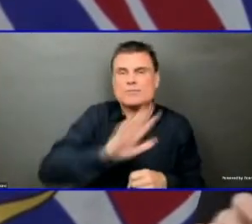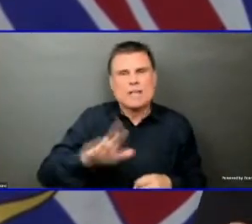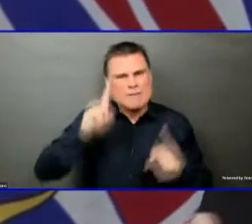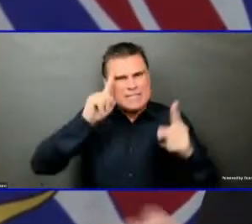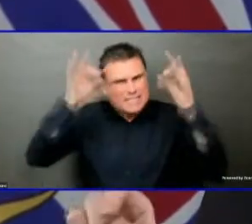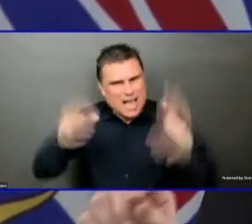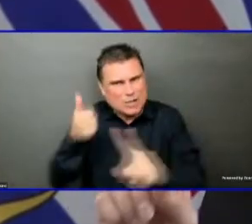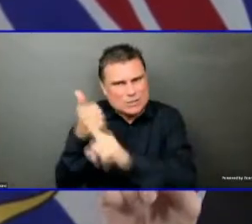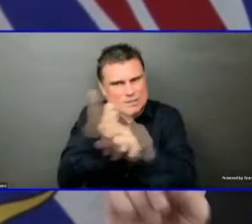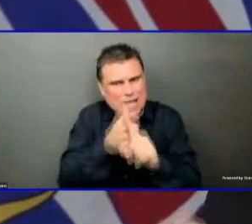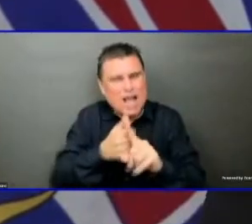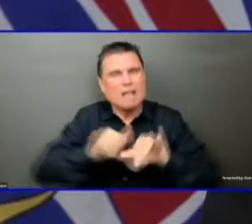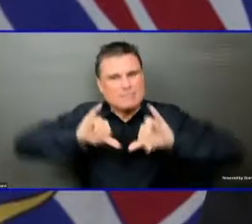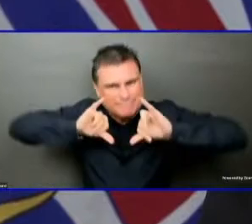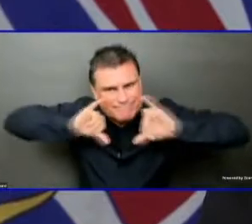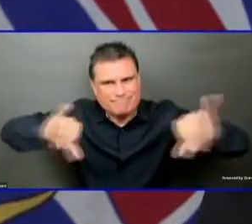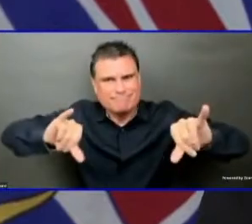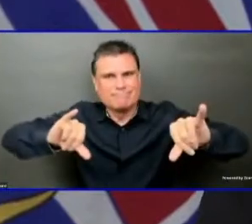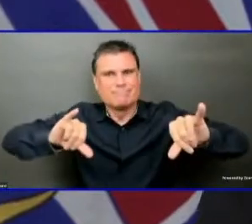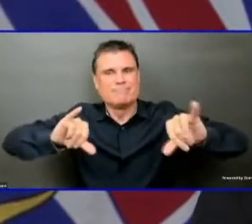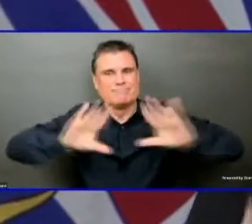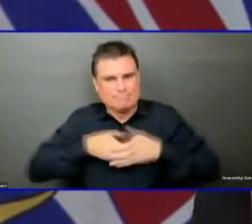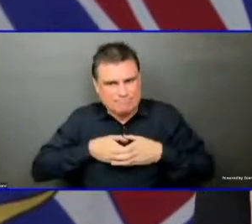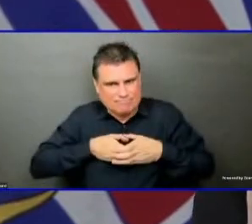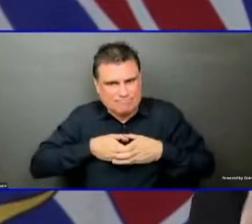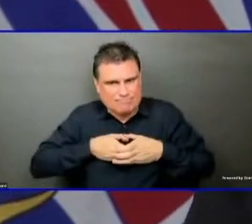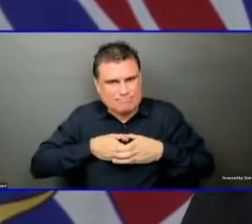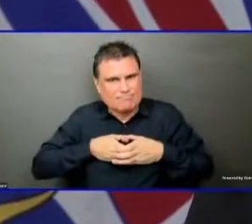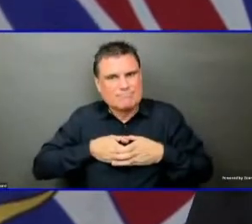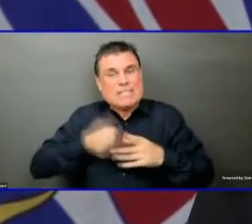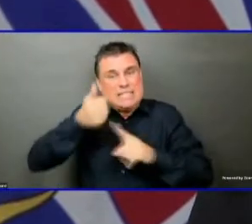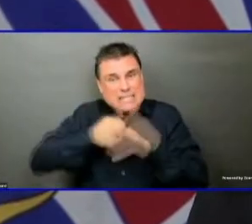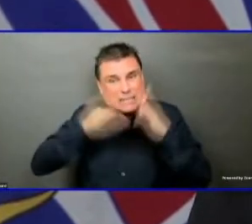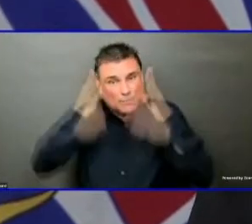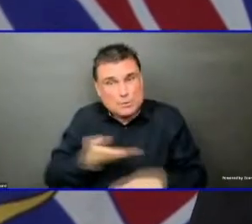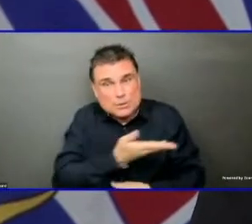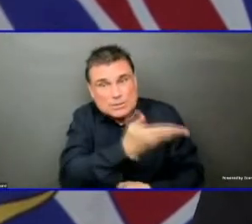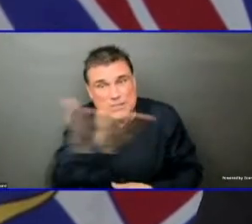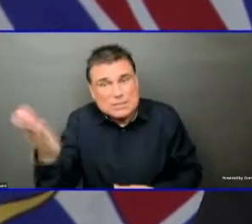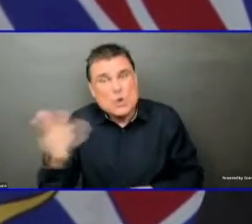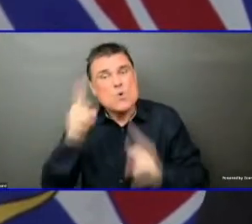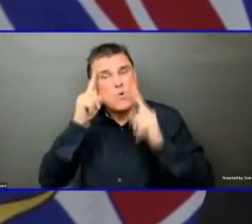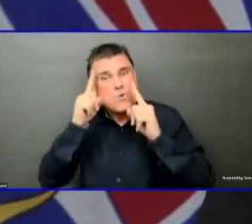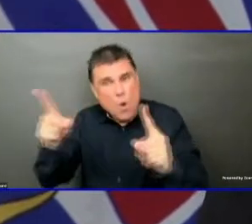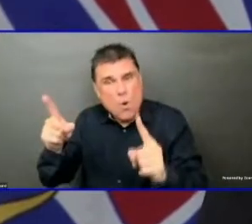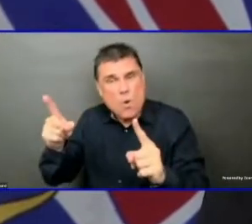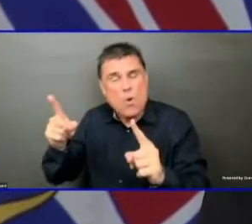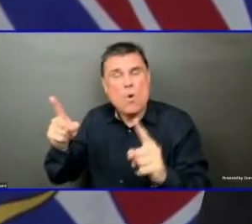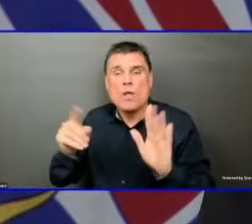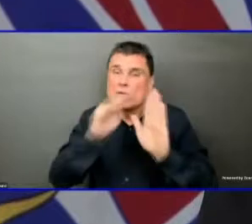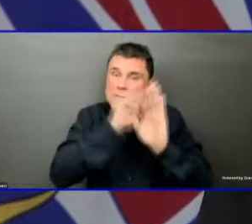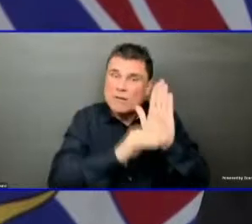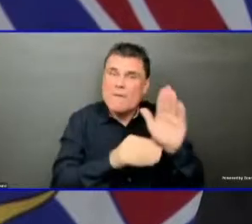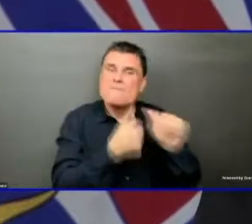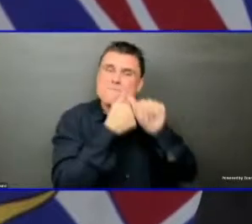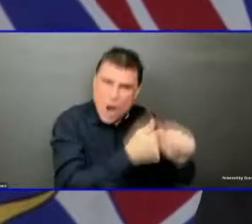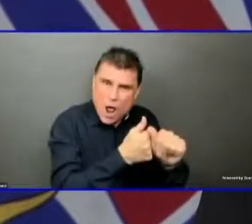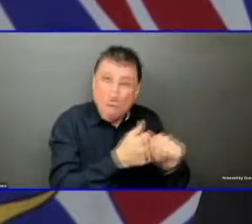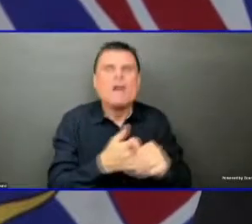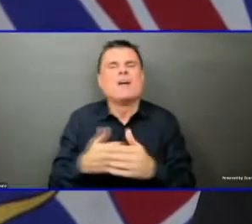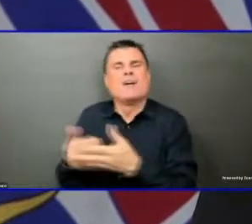As we look towards the end of this month, these data will tell us if more action is required